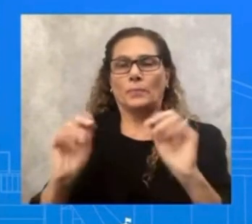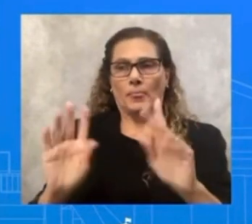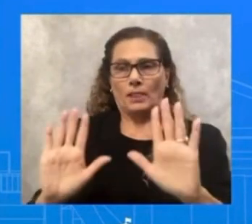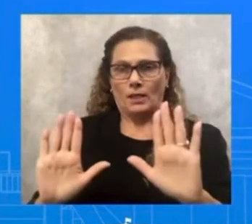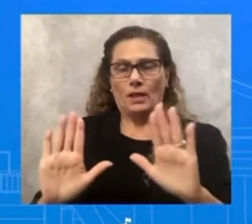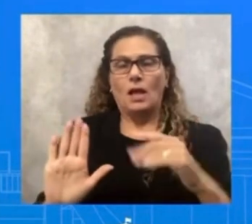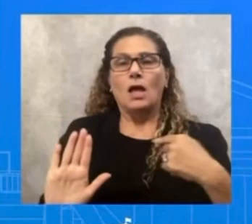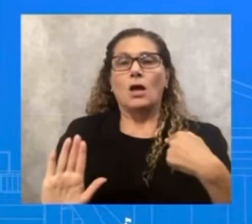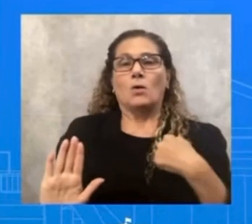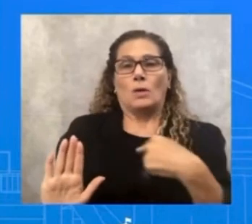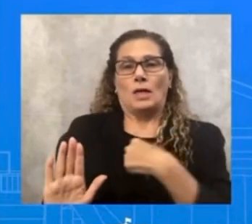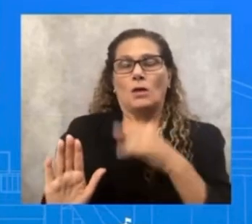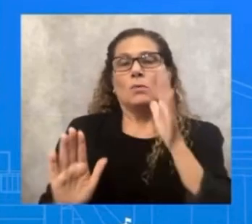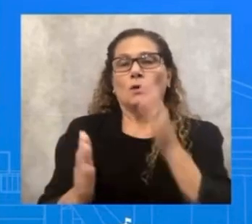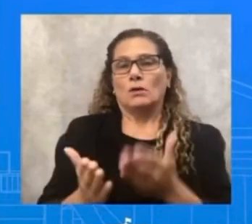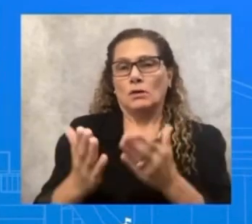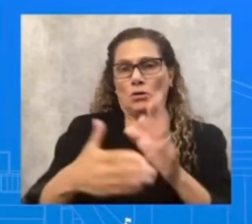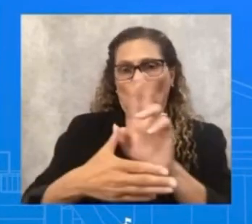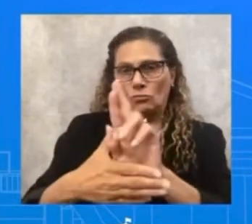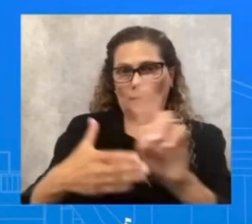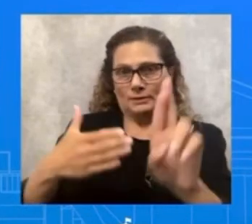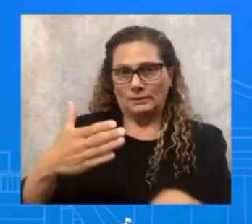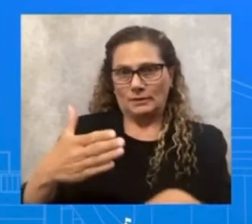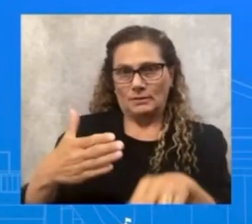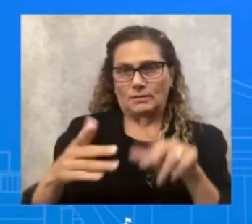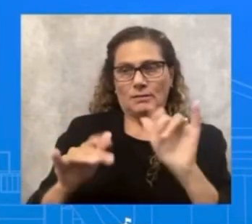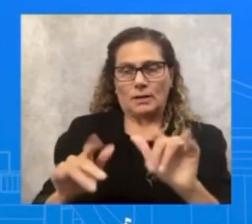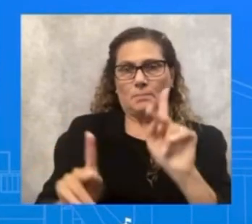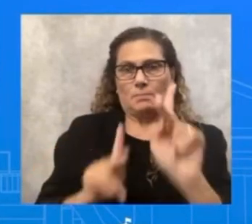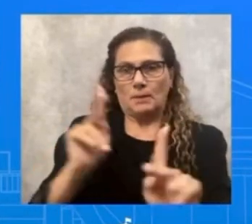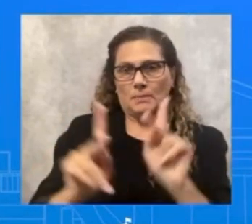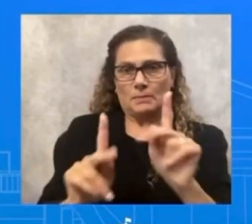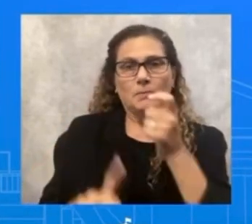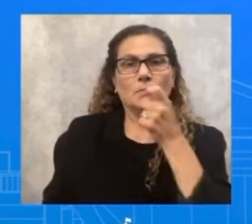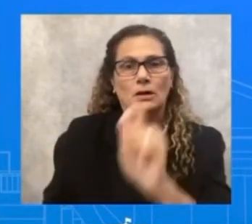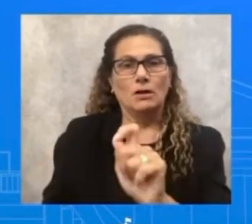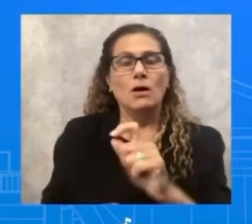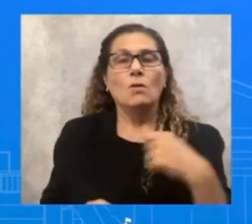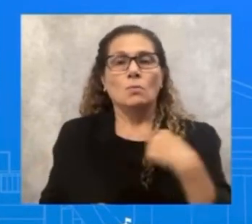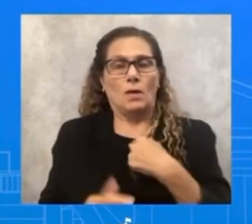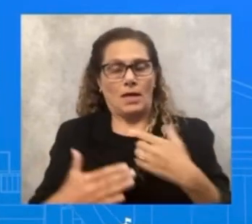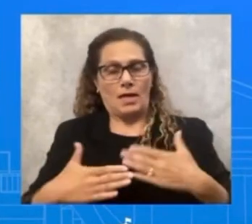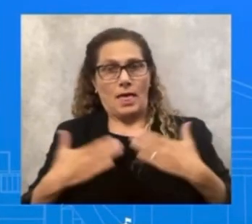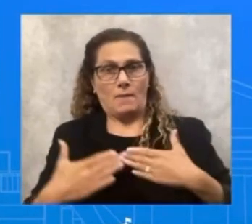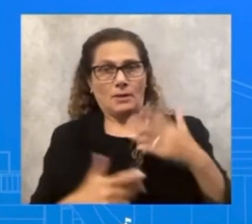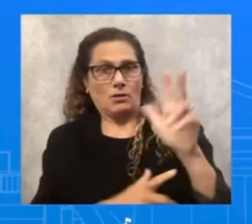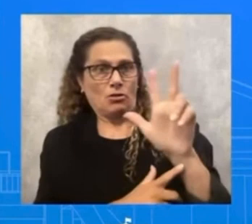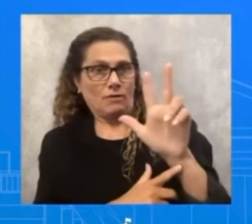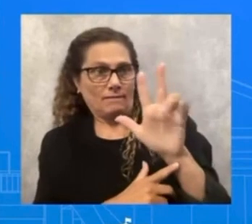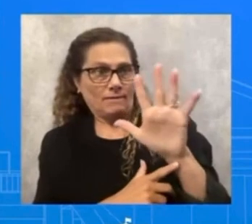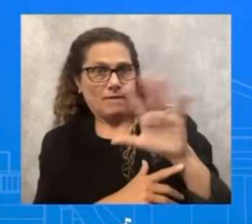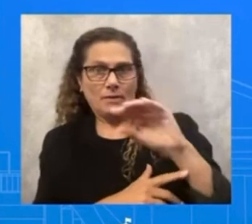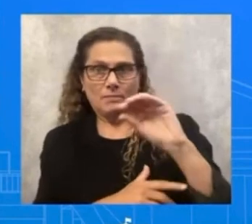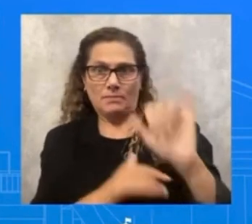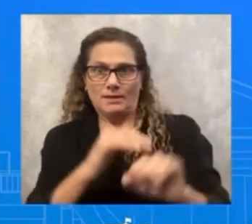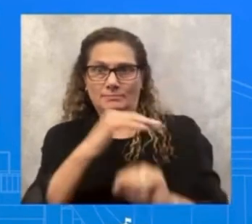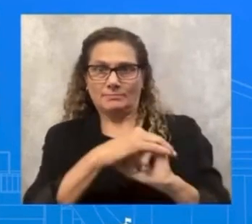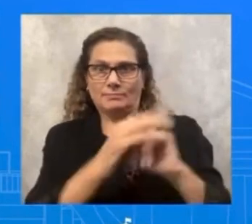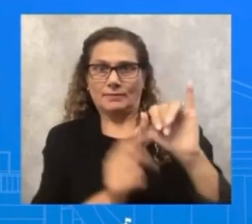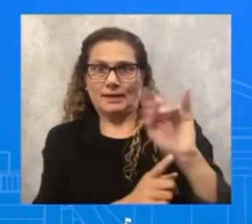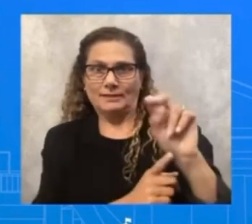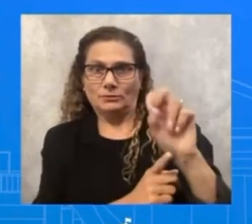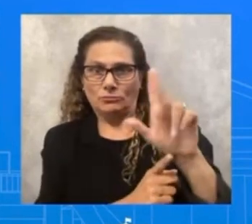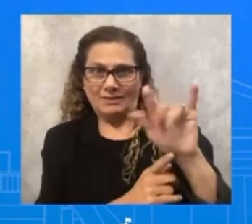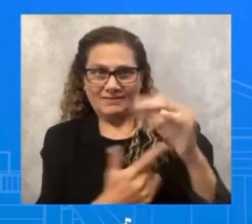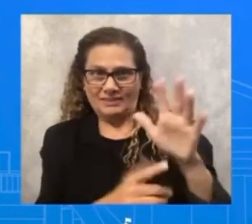why we're proud of the fact that the $35 insulin cap has already been implemented, the free vaccines has been implemented